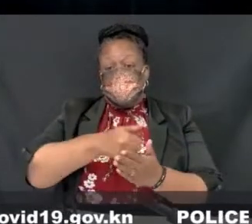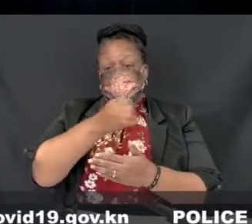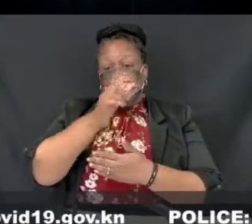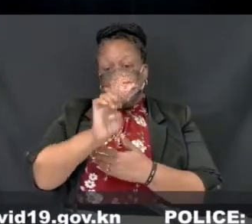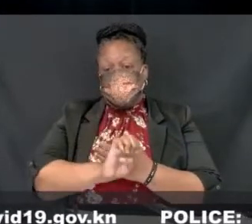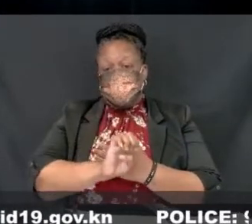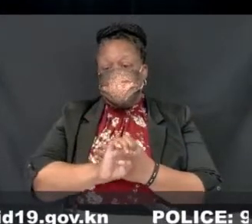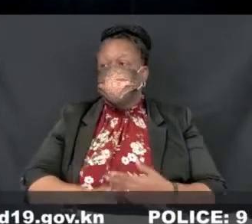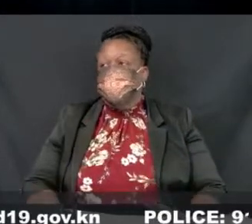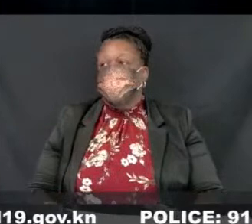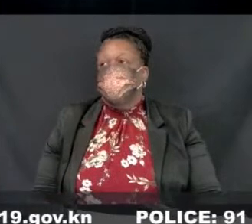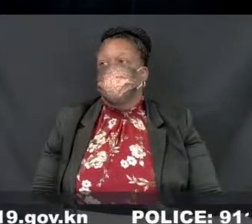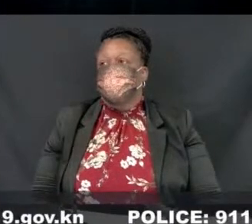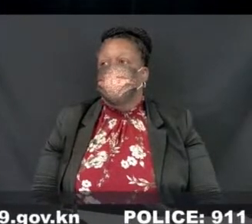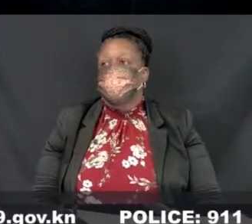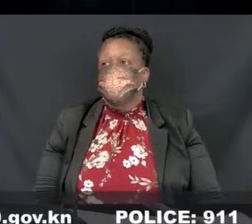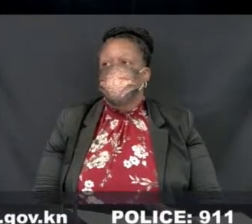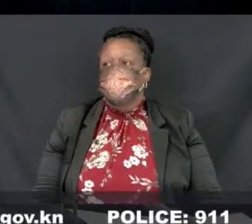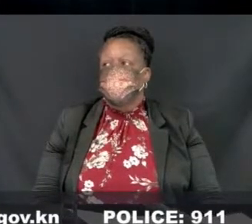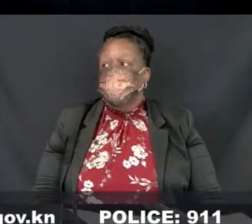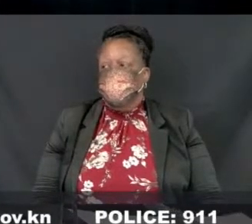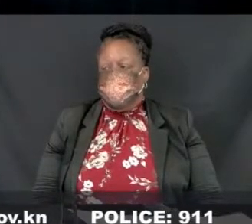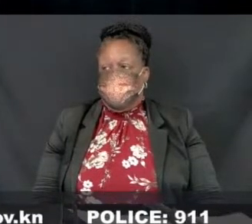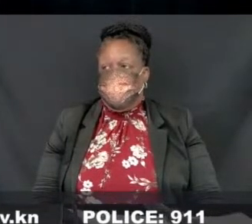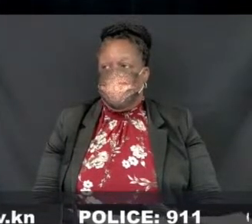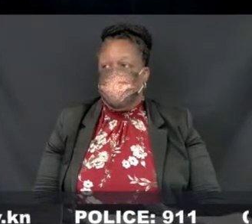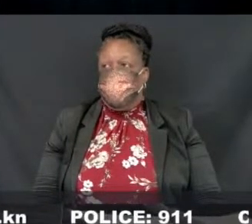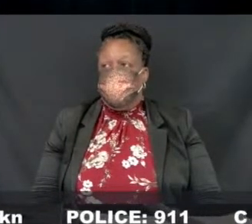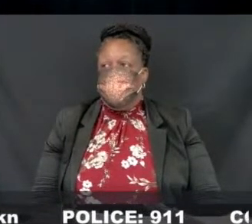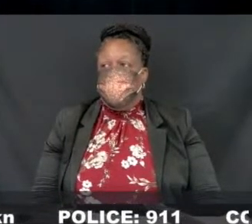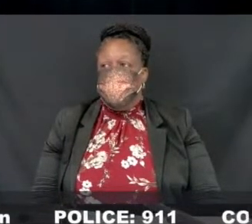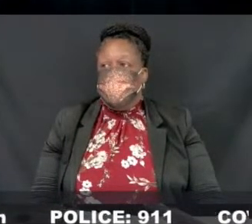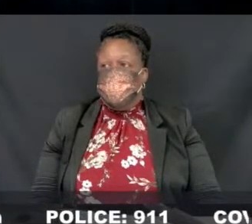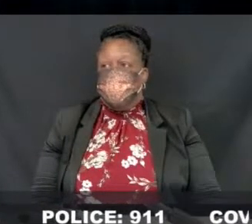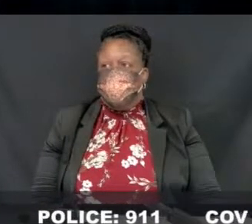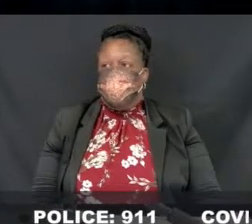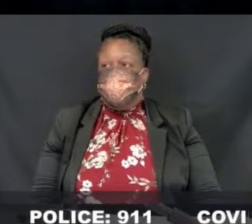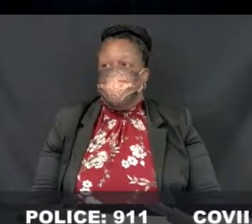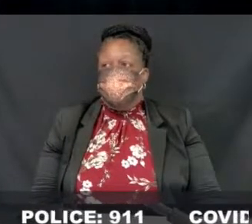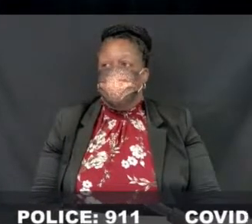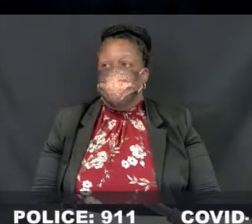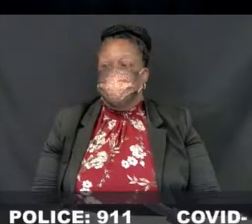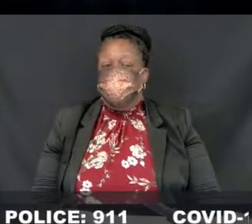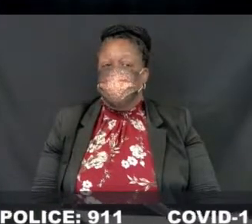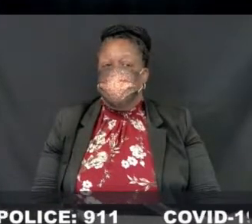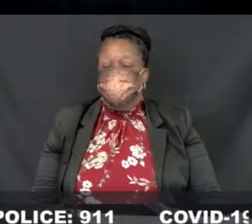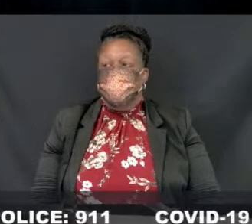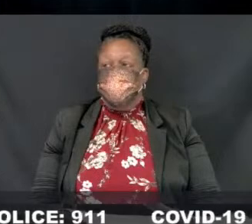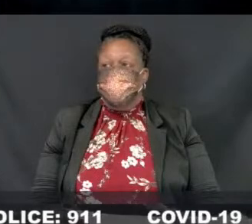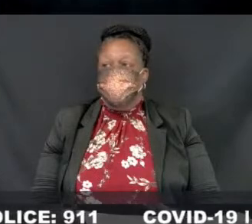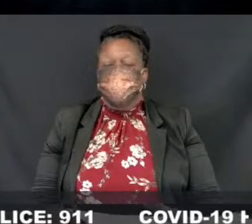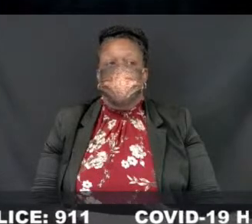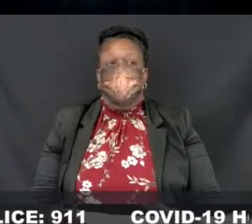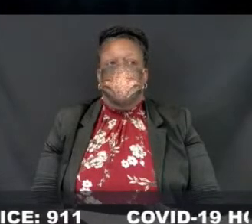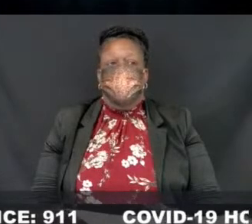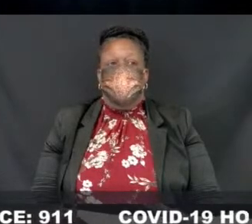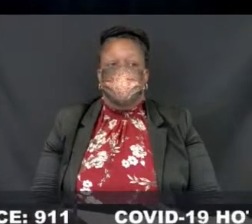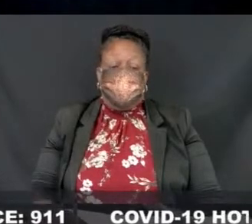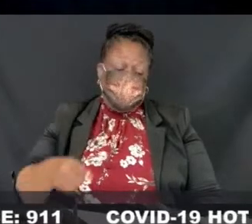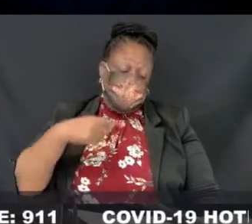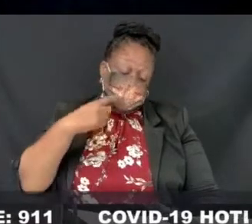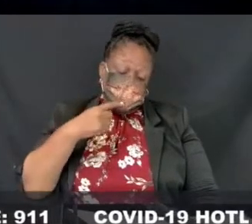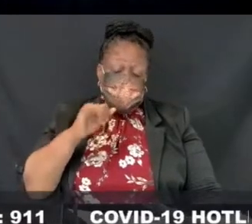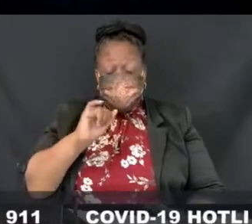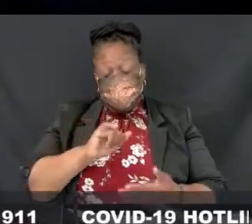the security forces. When you hear Henry give his talk, you know what I mean? You listen, he commands